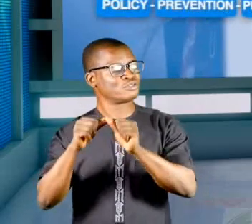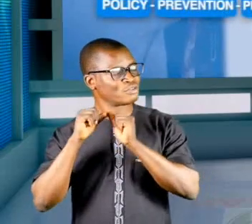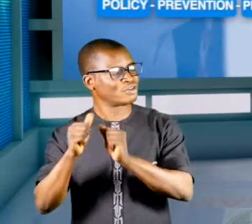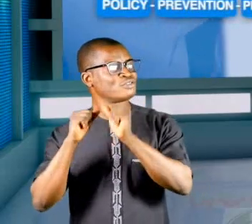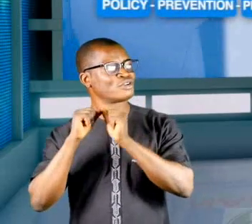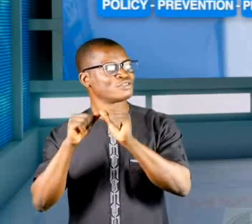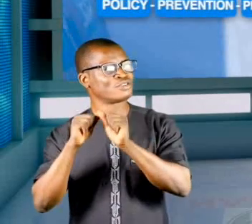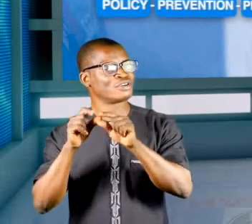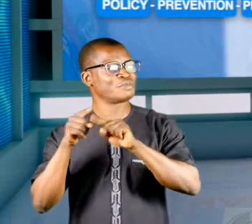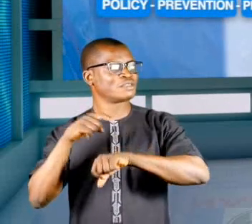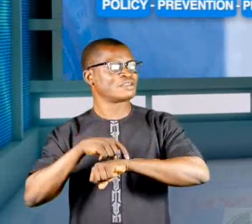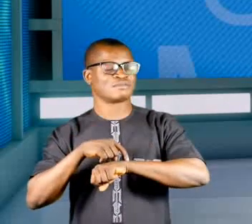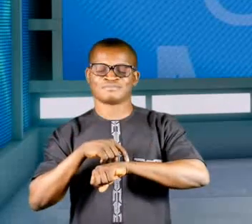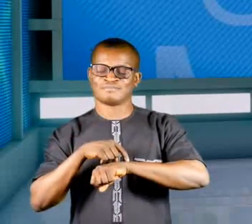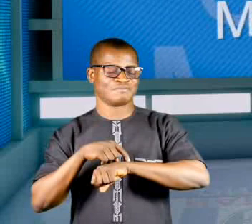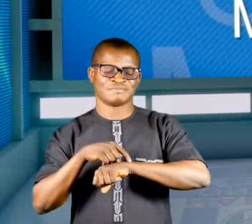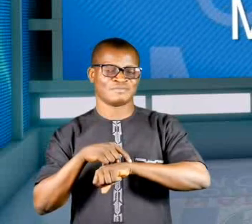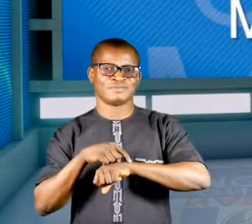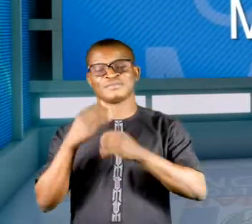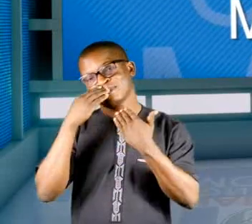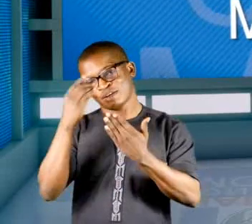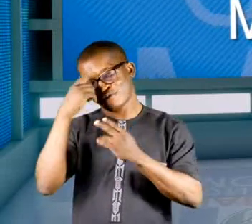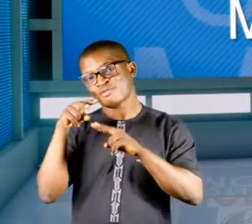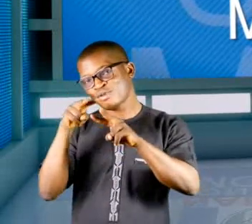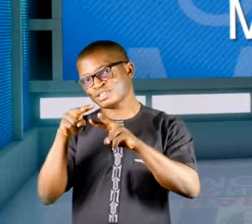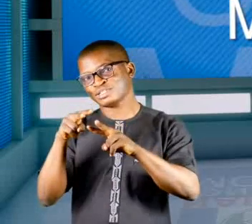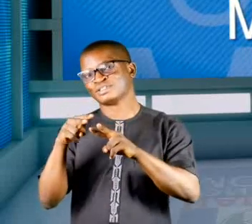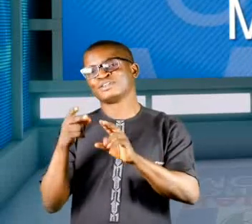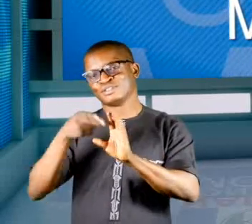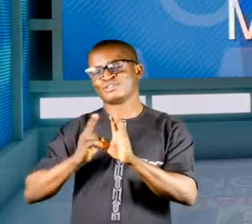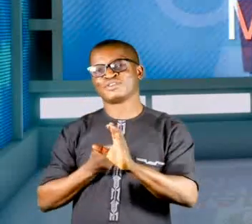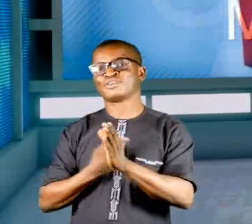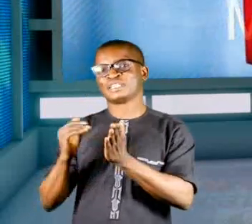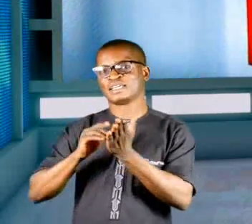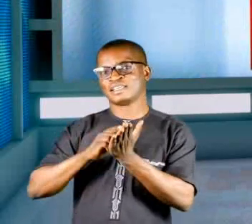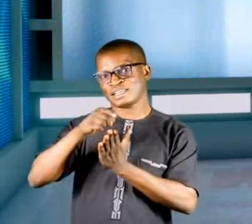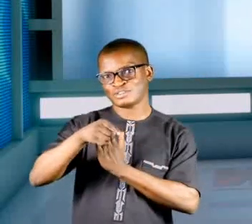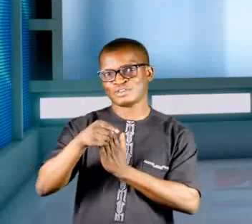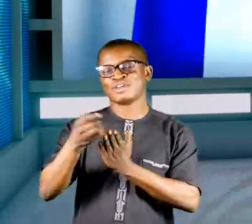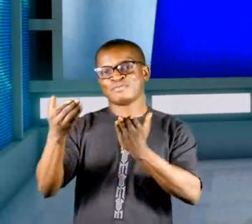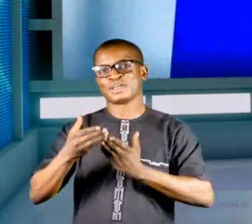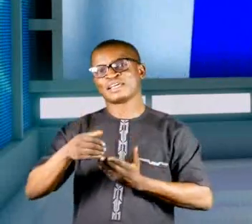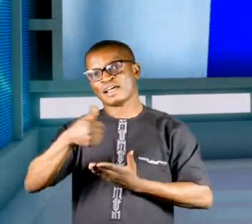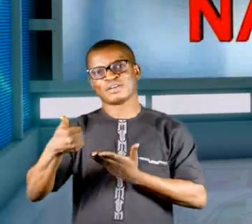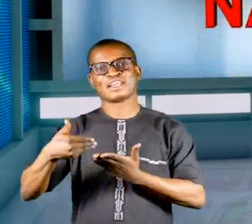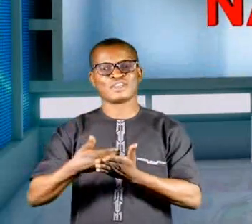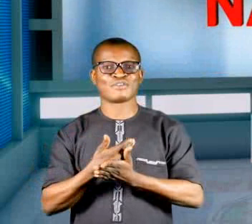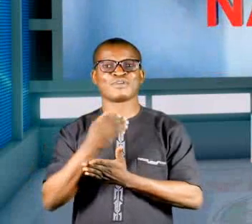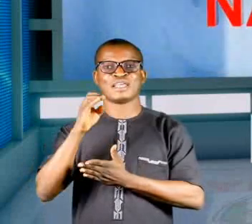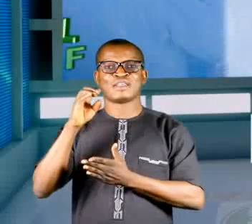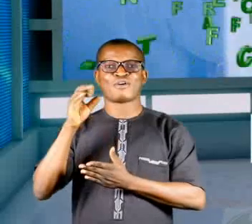go on and on and on, but time will not permit. Thank you for watching, and do join us again next week when we bring you